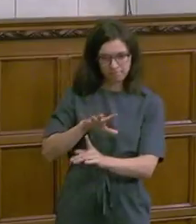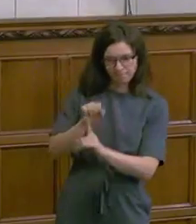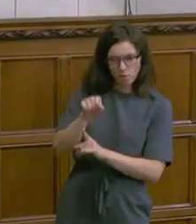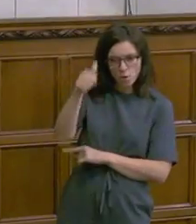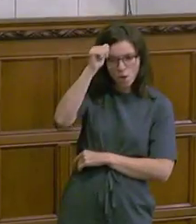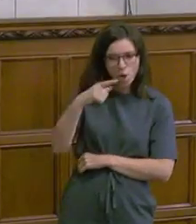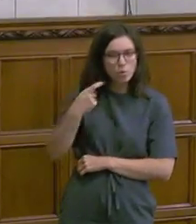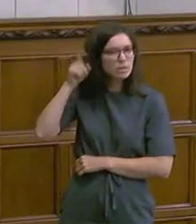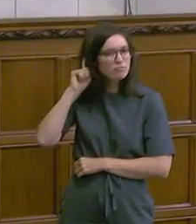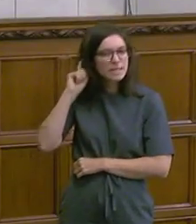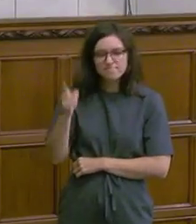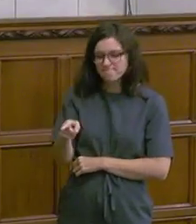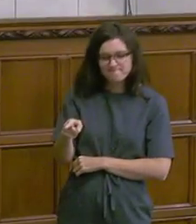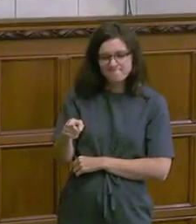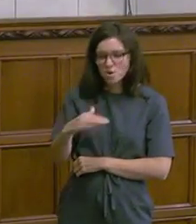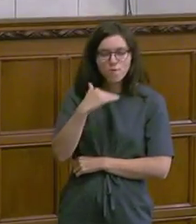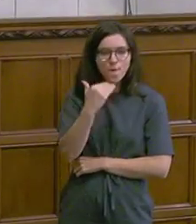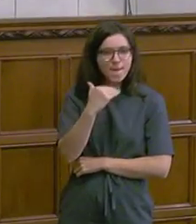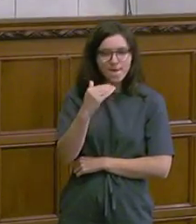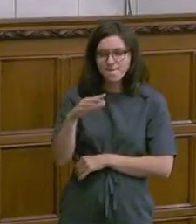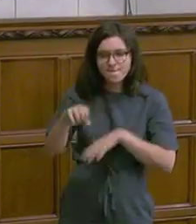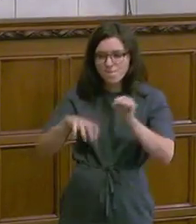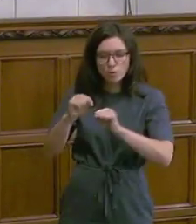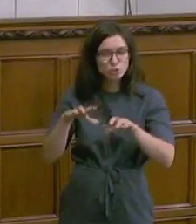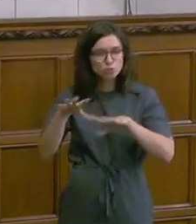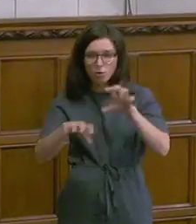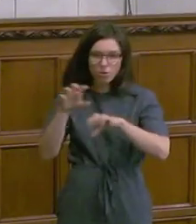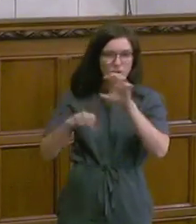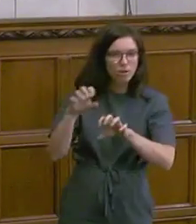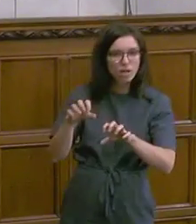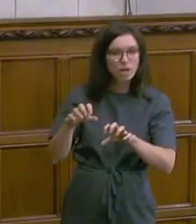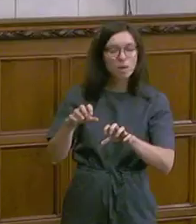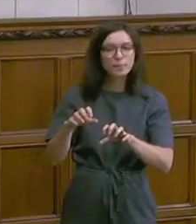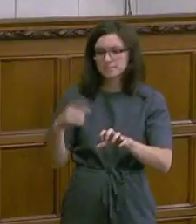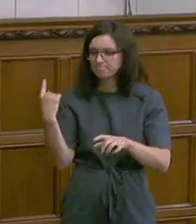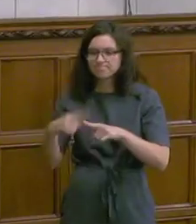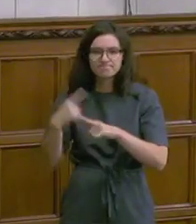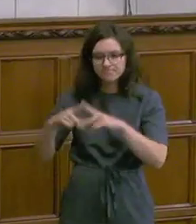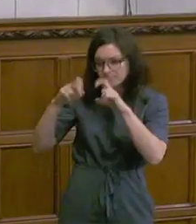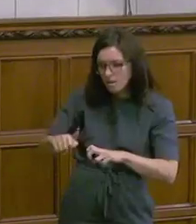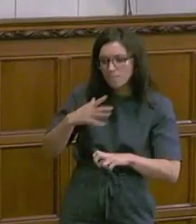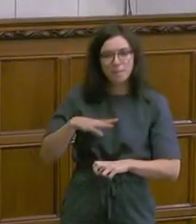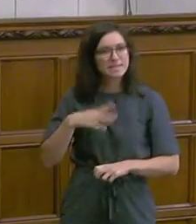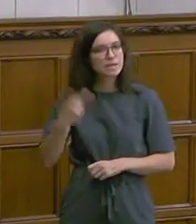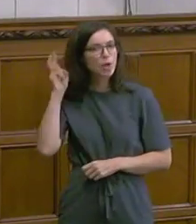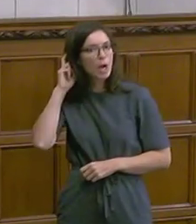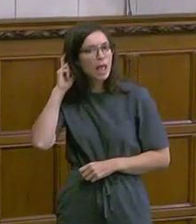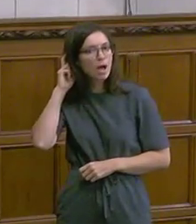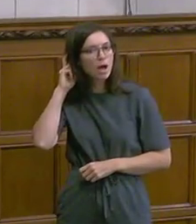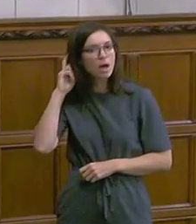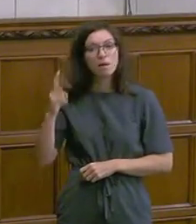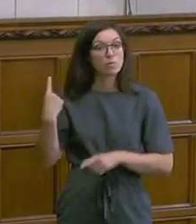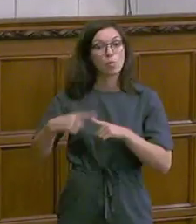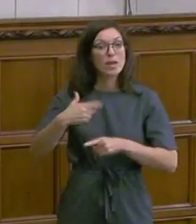the UK criteria for implants. Over the last year, the Ear Foundation, which is a charity in my constituency, has lobbied NICE